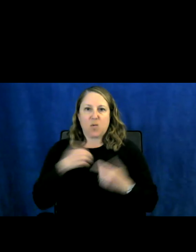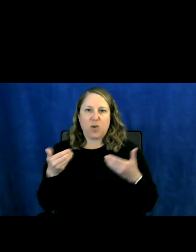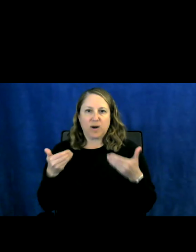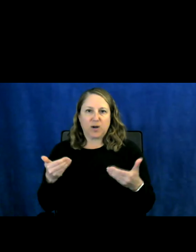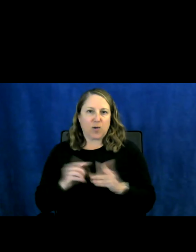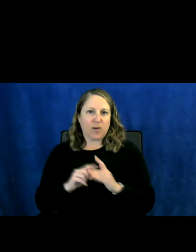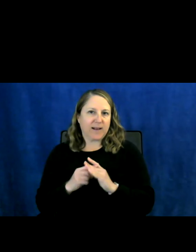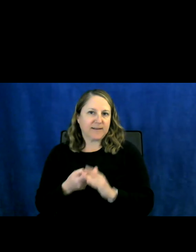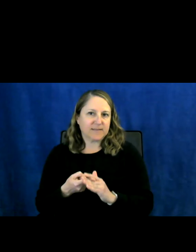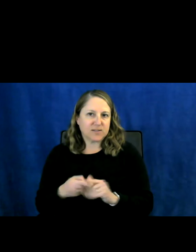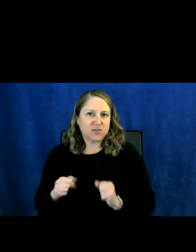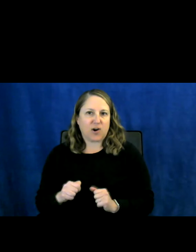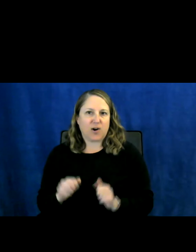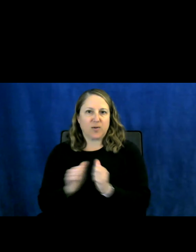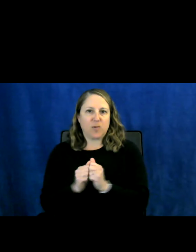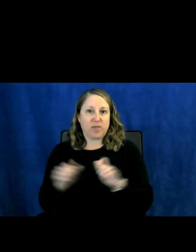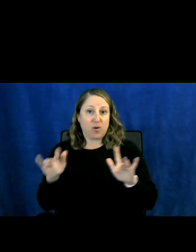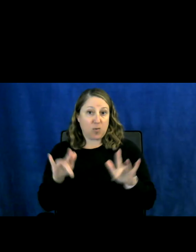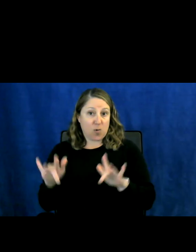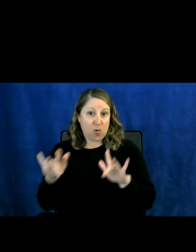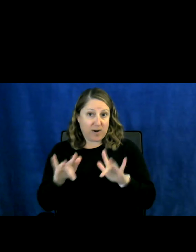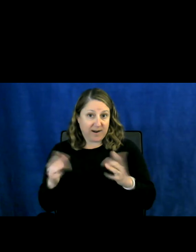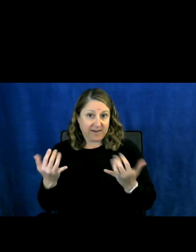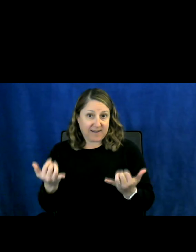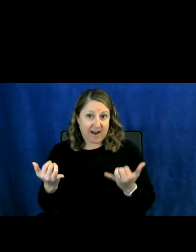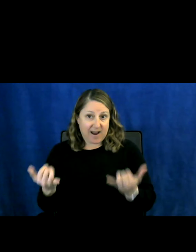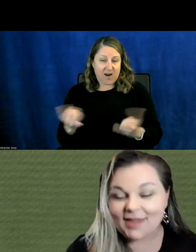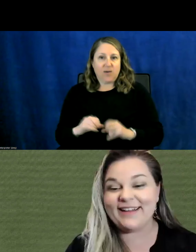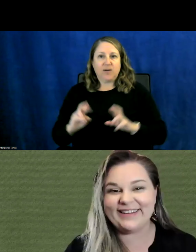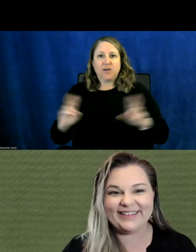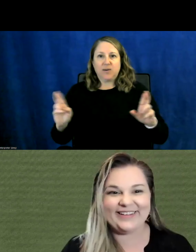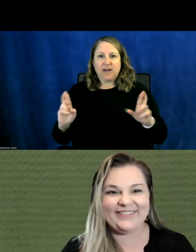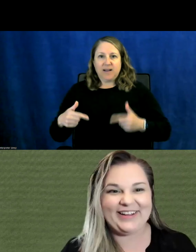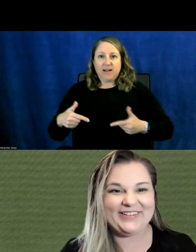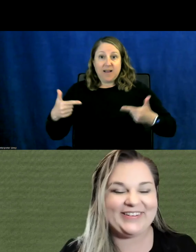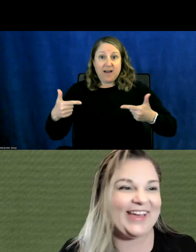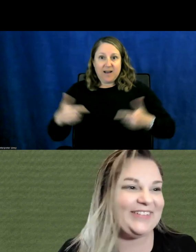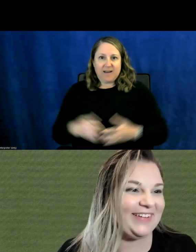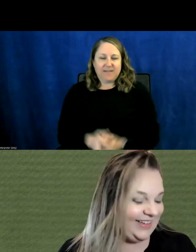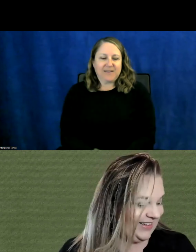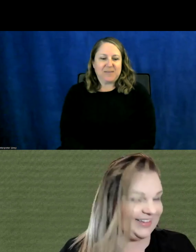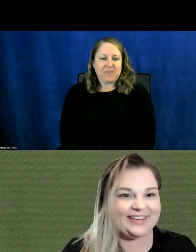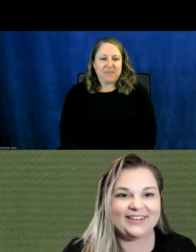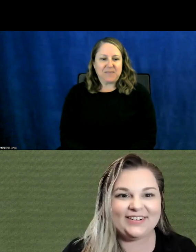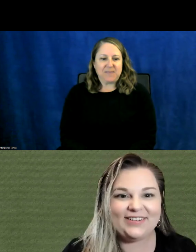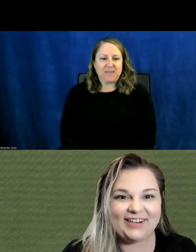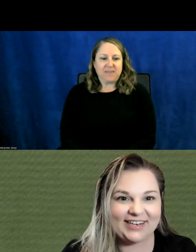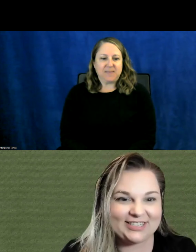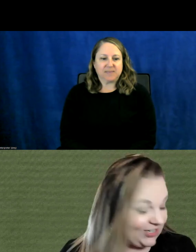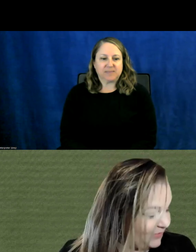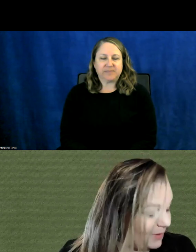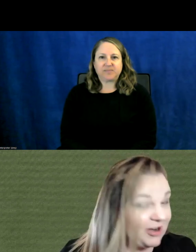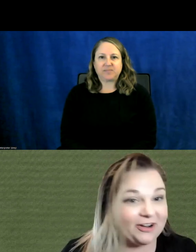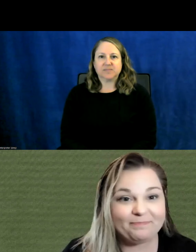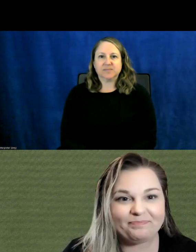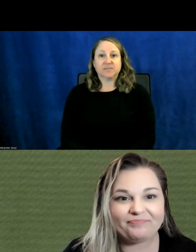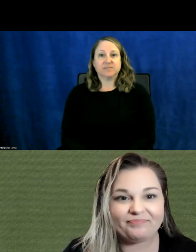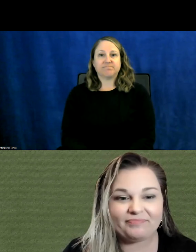Let me spotlight myself. I guess I have to get myself ready too. There we go. Okay. We're going to start the